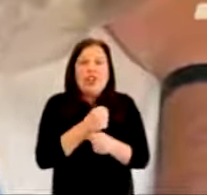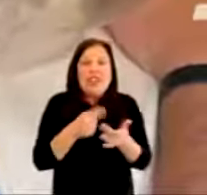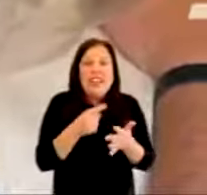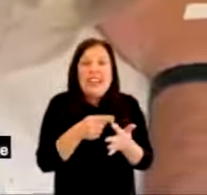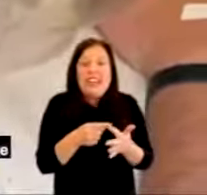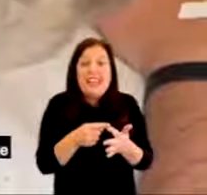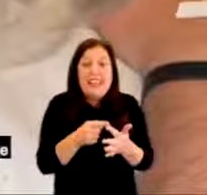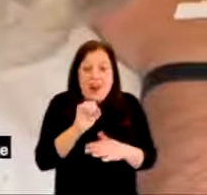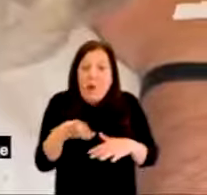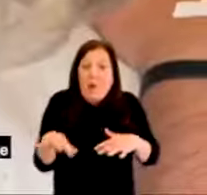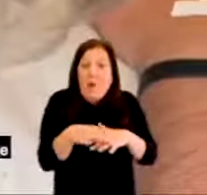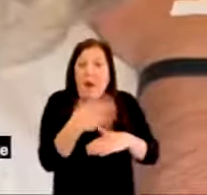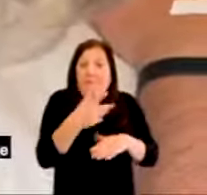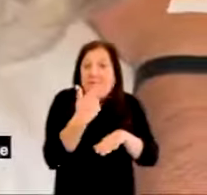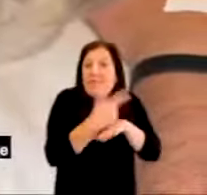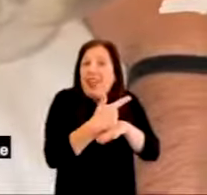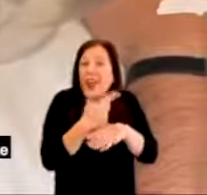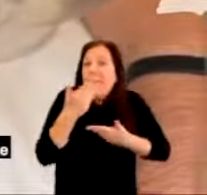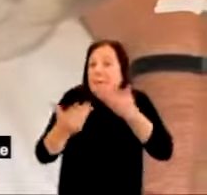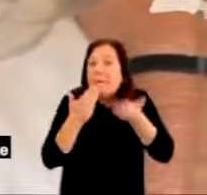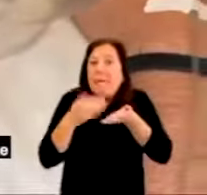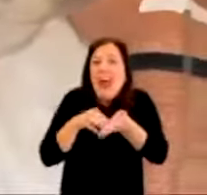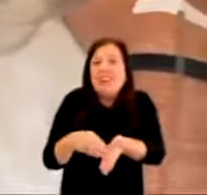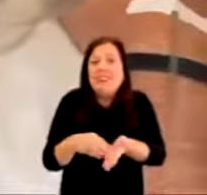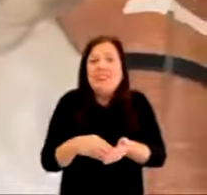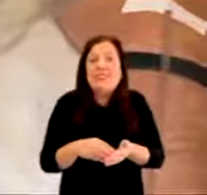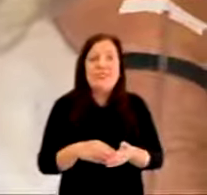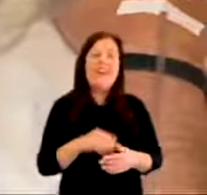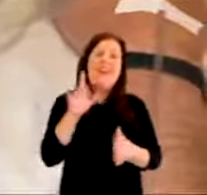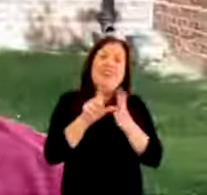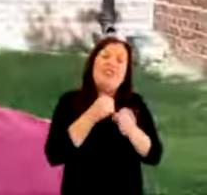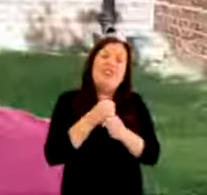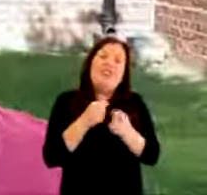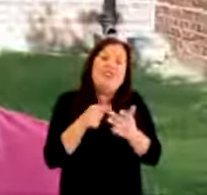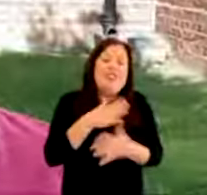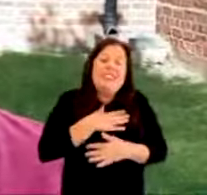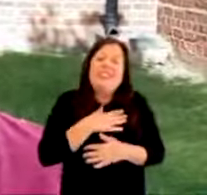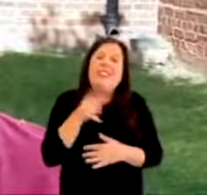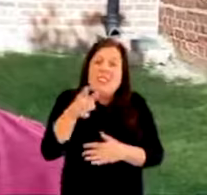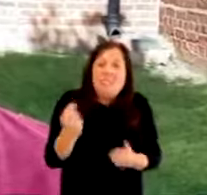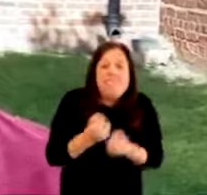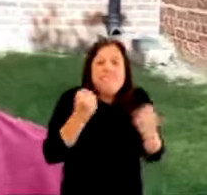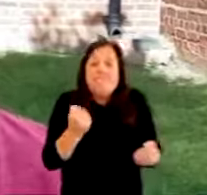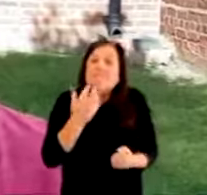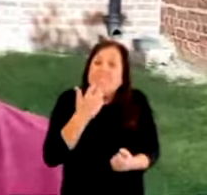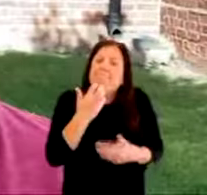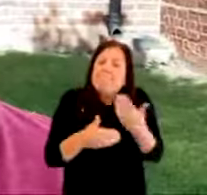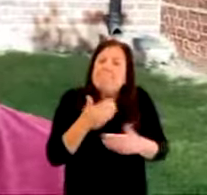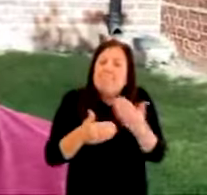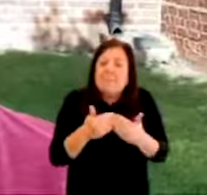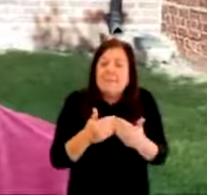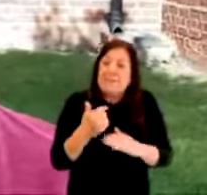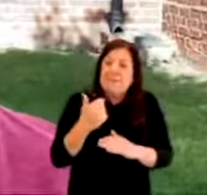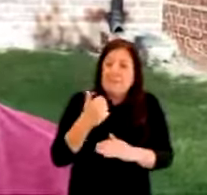Doggy, your wife has sent you a message. Doggy love, be strong. I'm recording